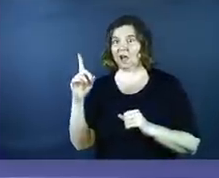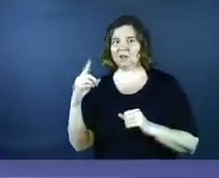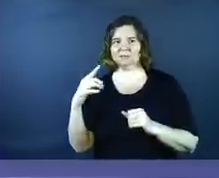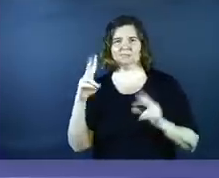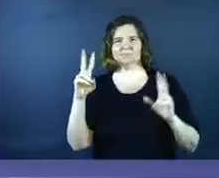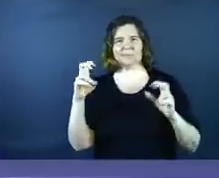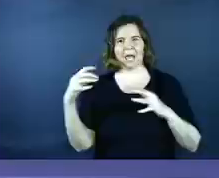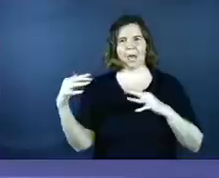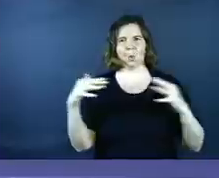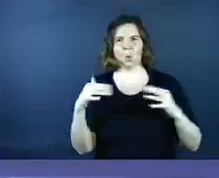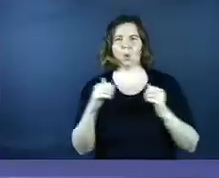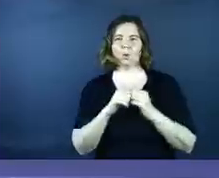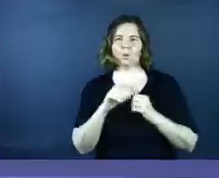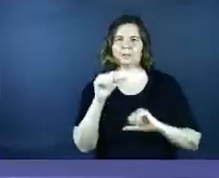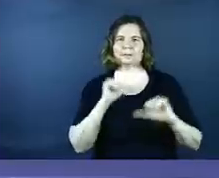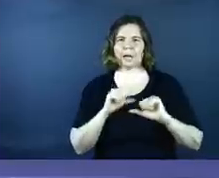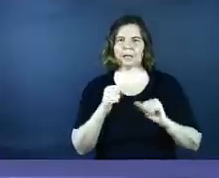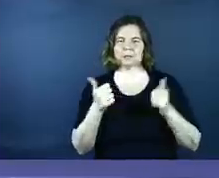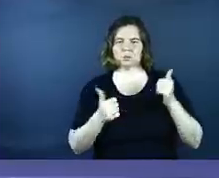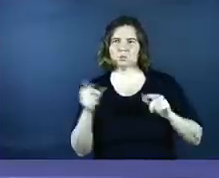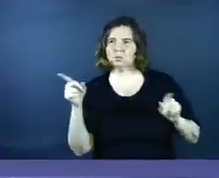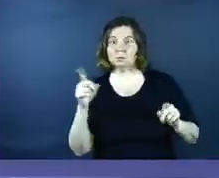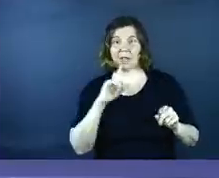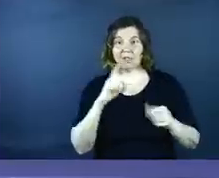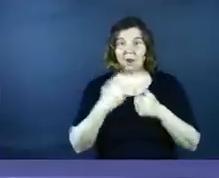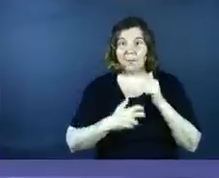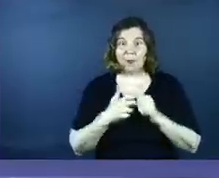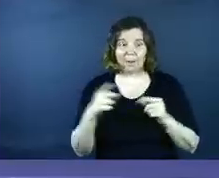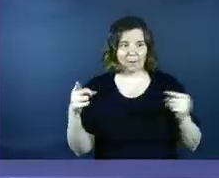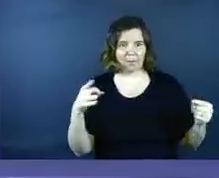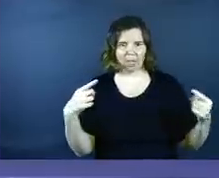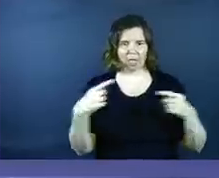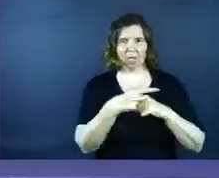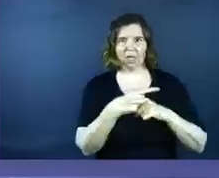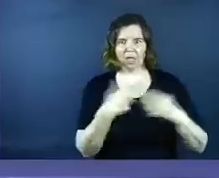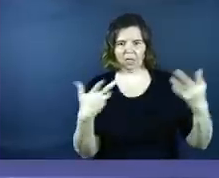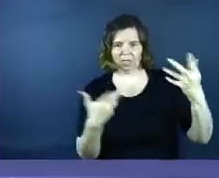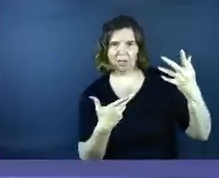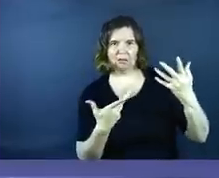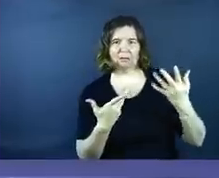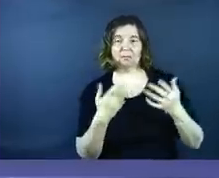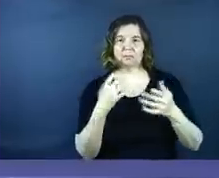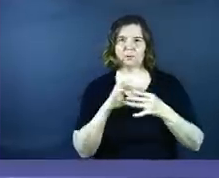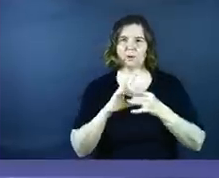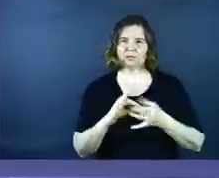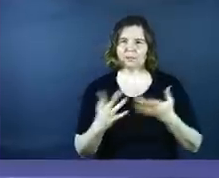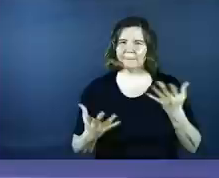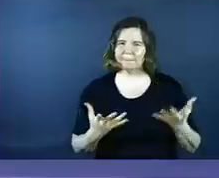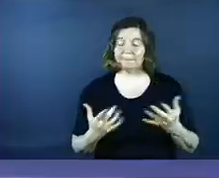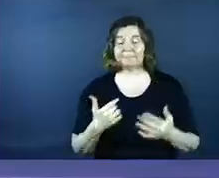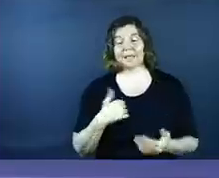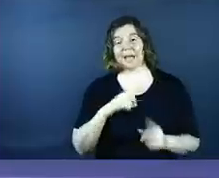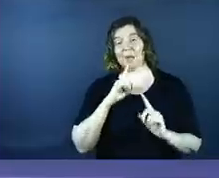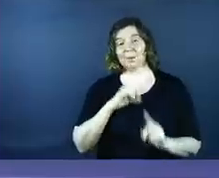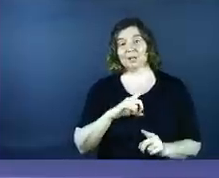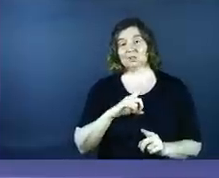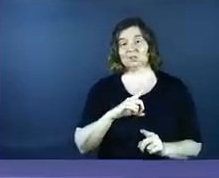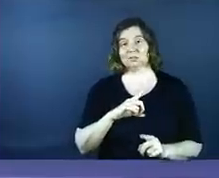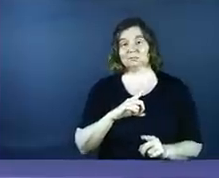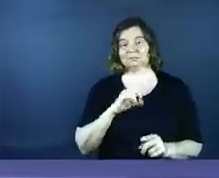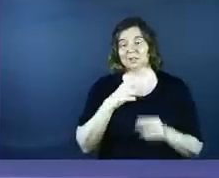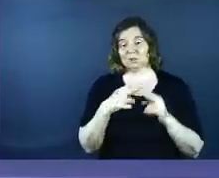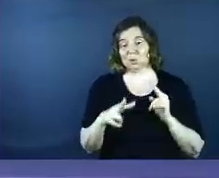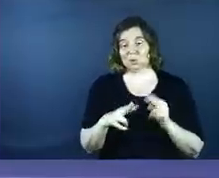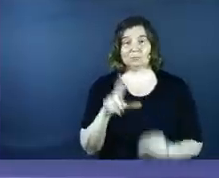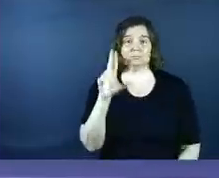war with science? Like, is there a problem there in the relationship? I would answer that in